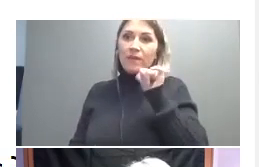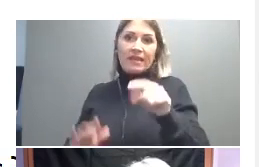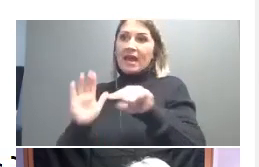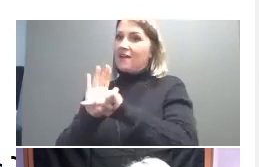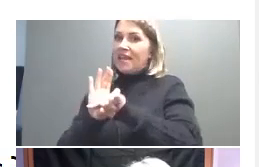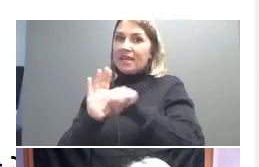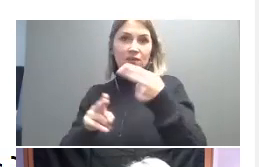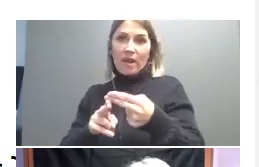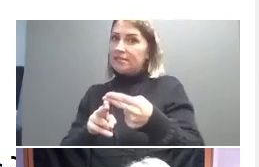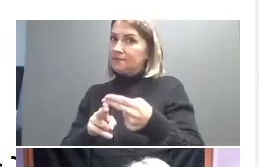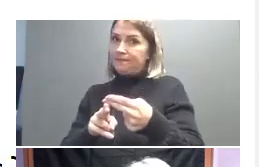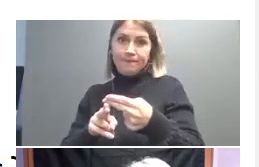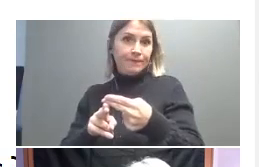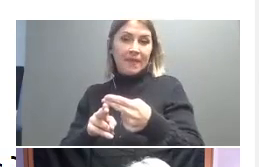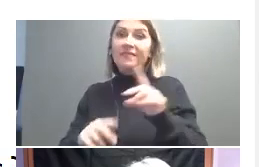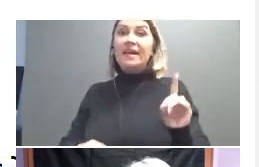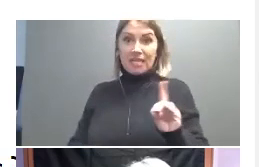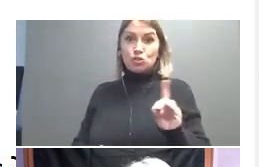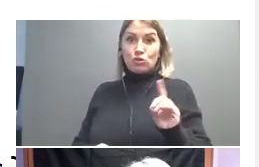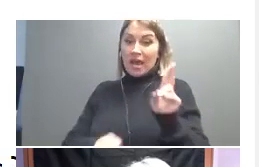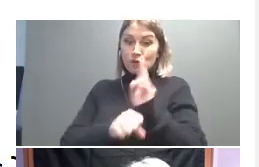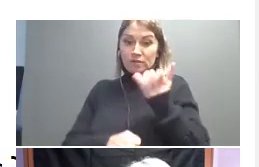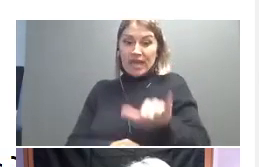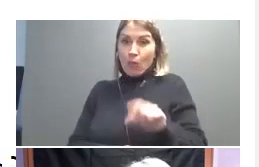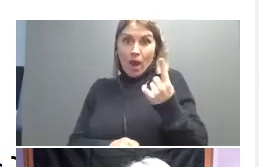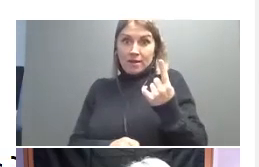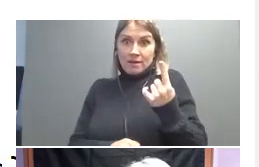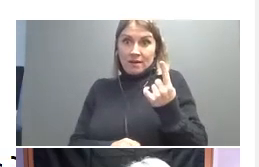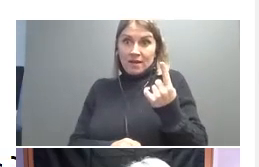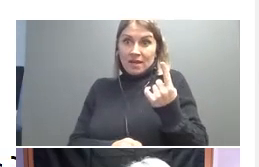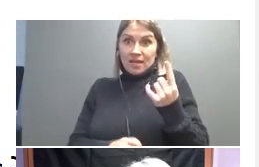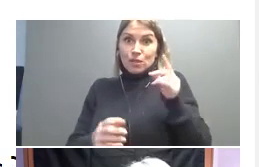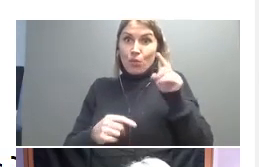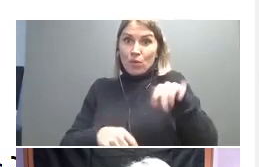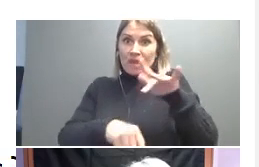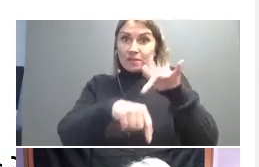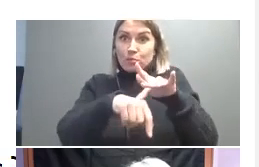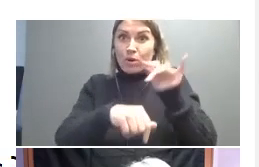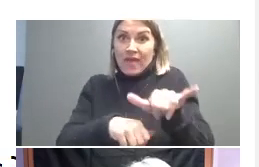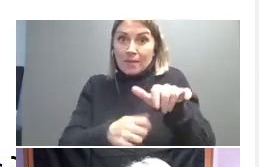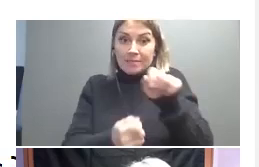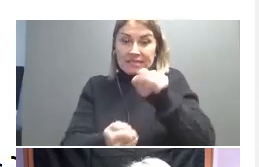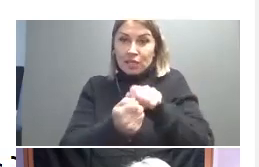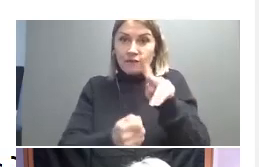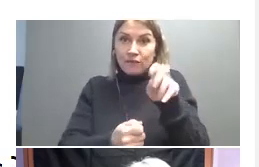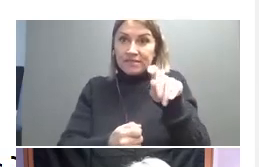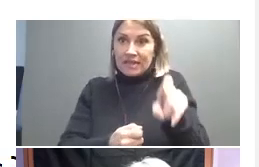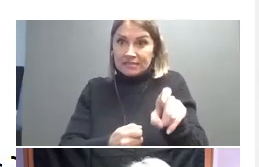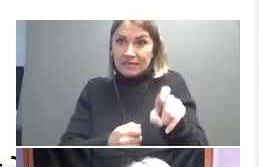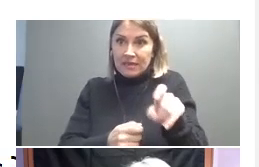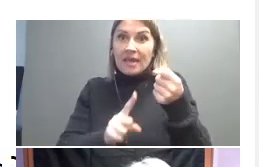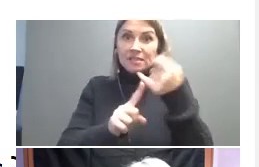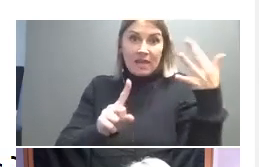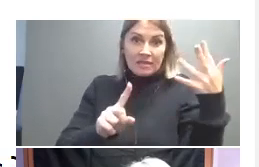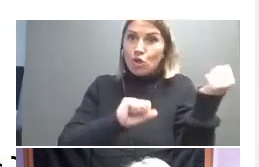weights, because Dijkstra assumes that once we have explored a particular vertex, that is expanding and all of